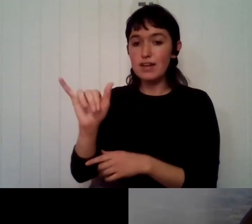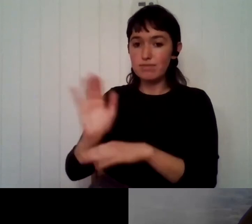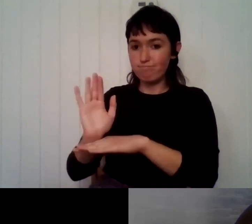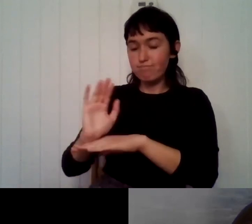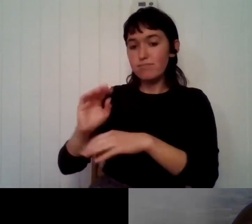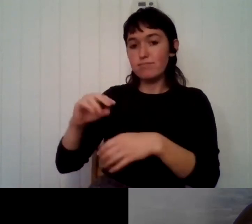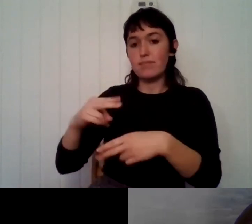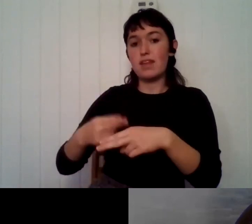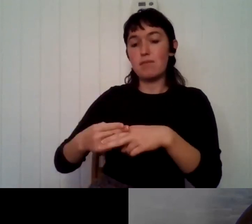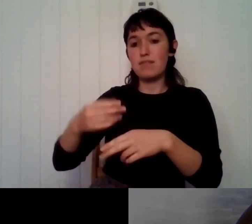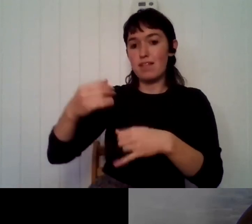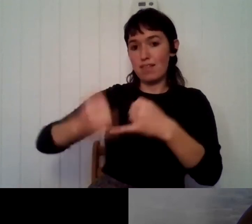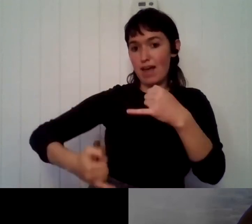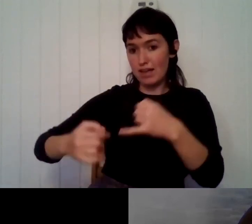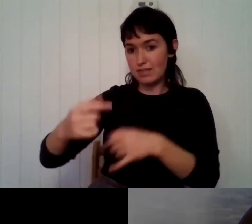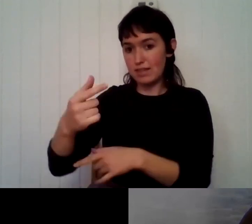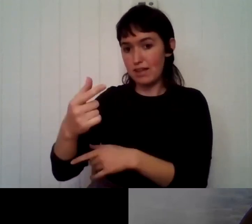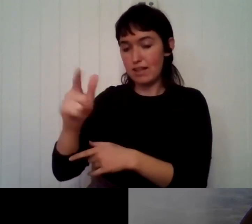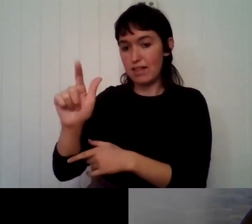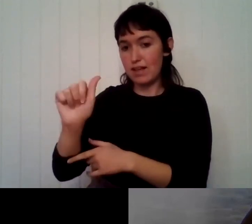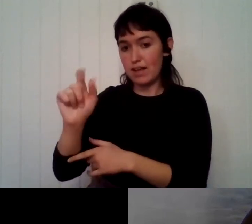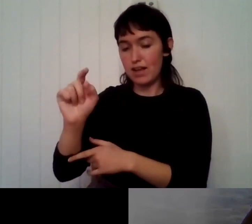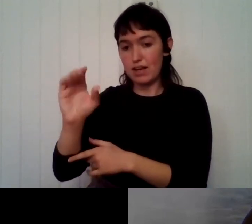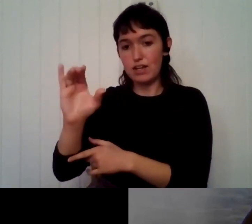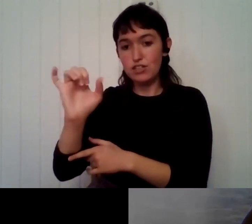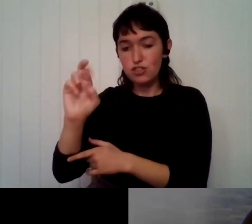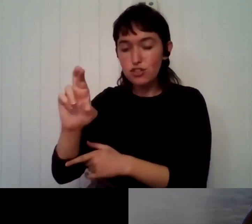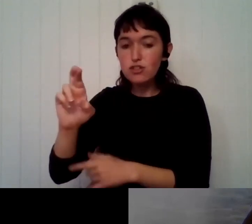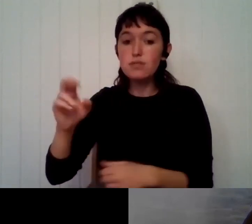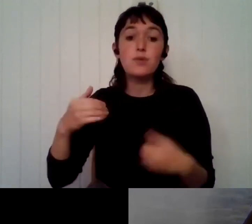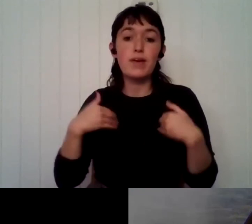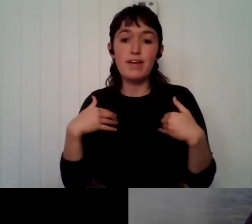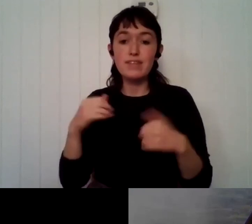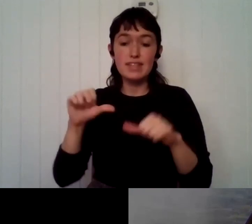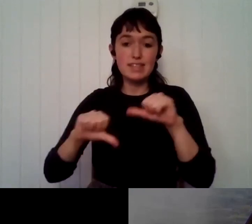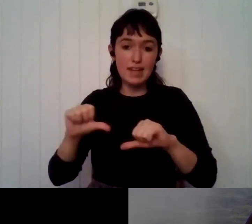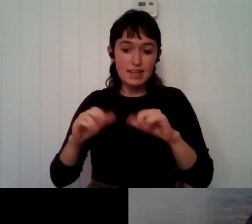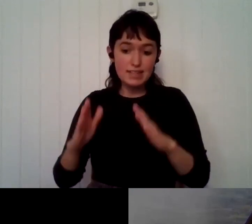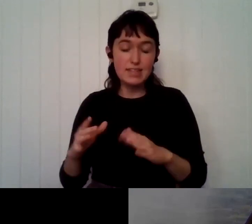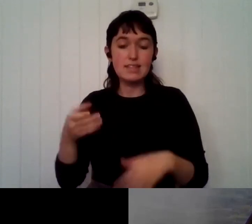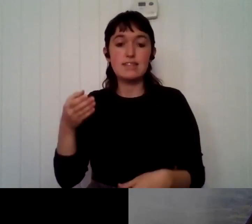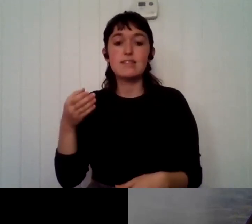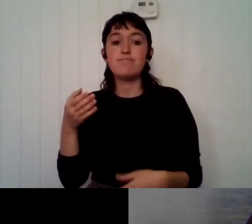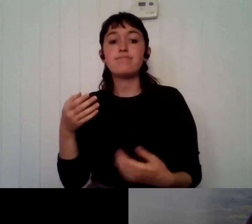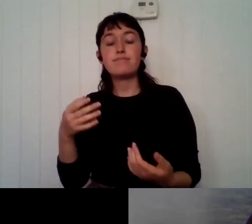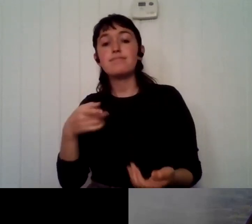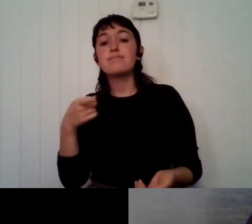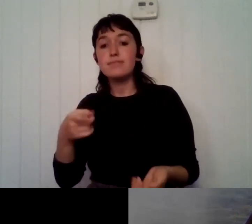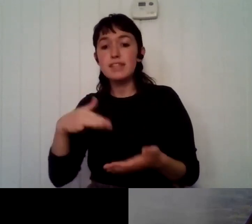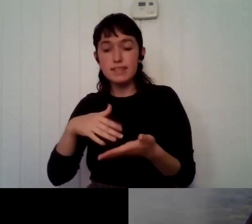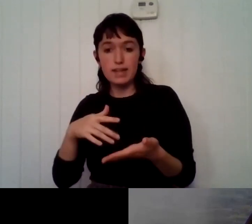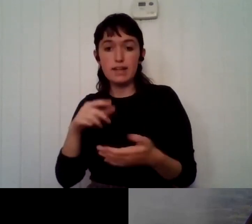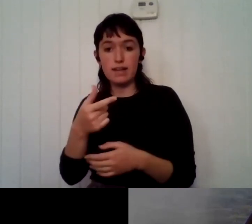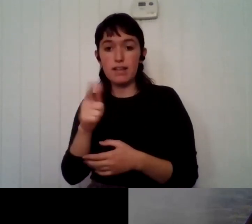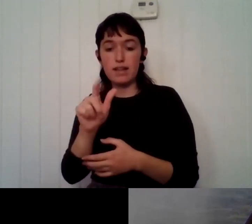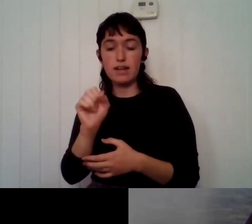a glaciologist, so a scientist who studies glaciers, and the filmmaker to do a little Q&A after. The Q&A will be shorter than our normal